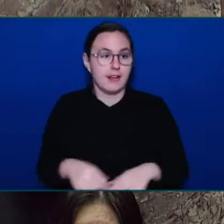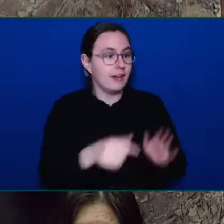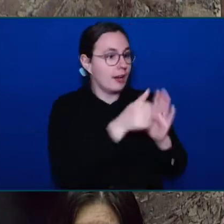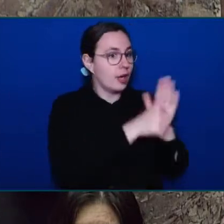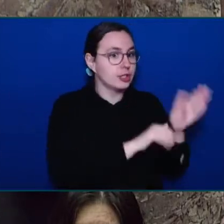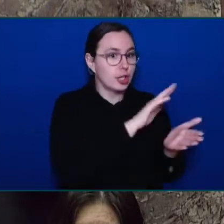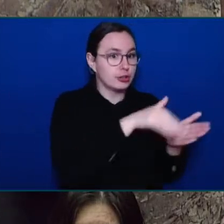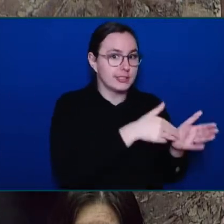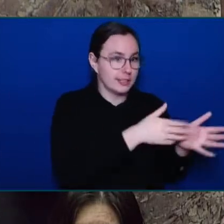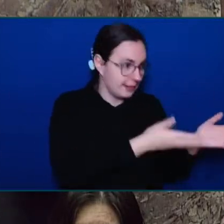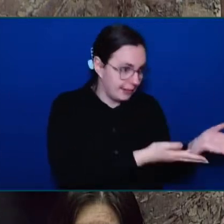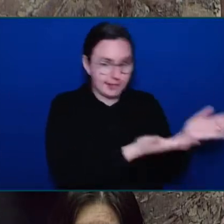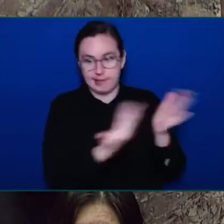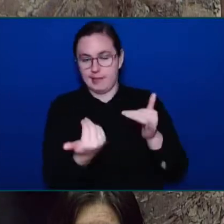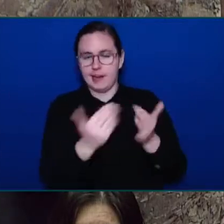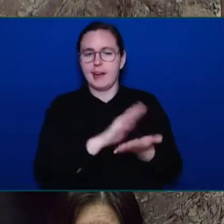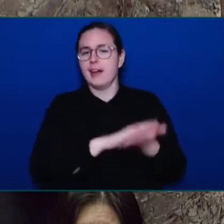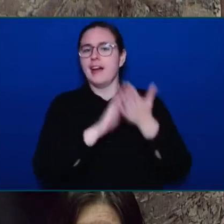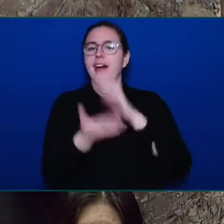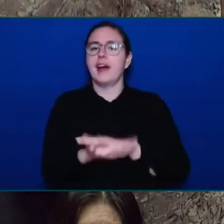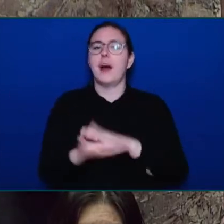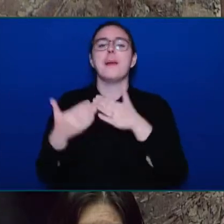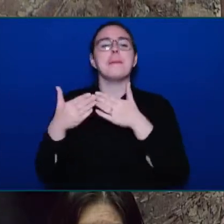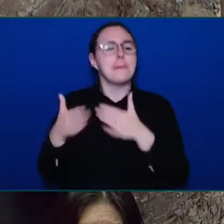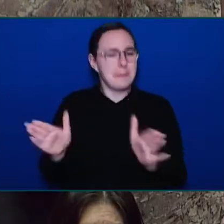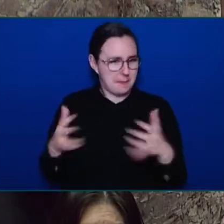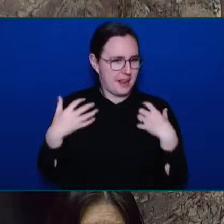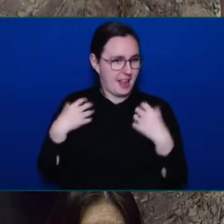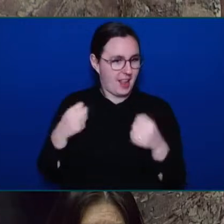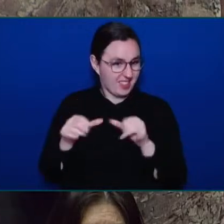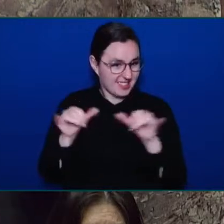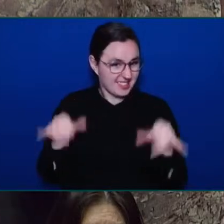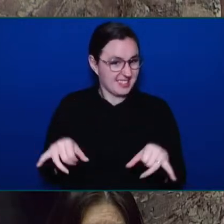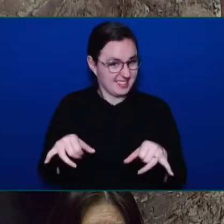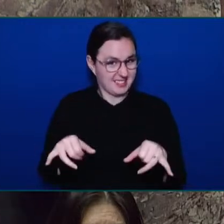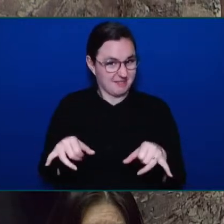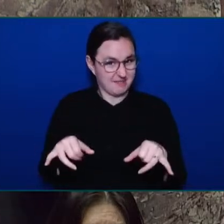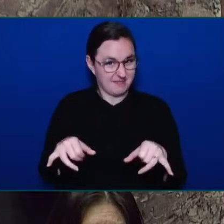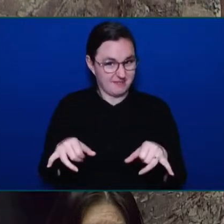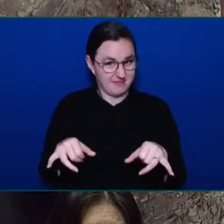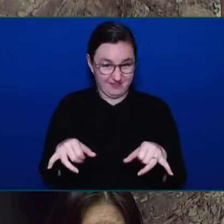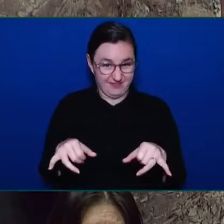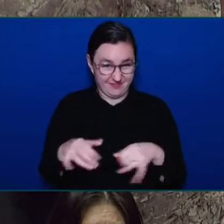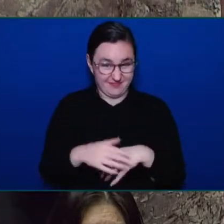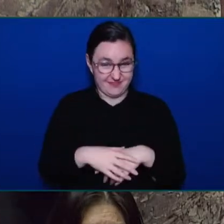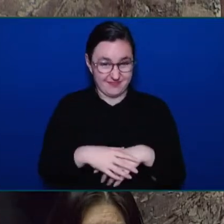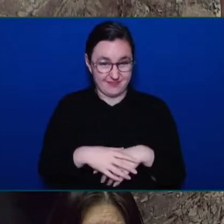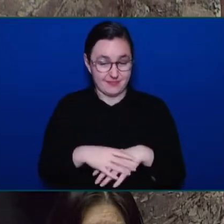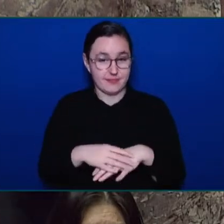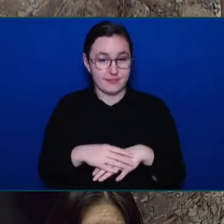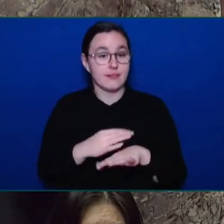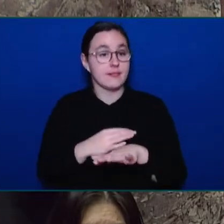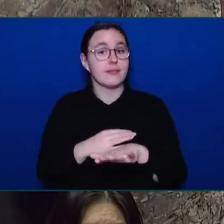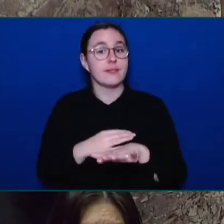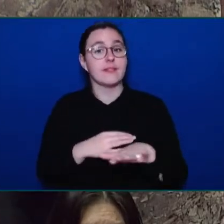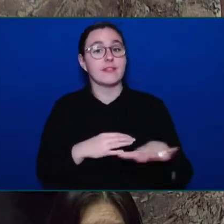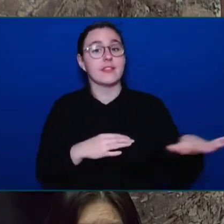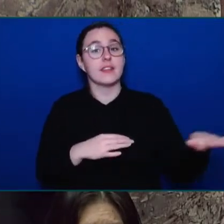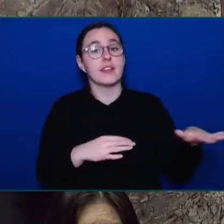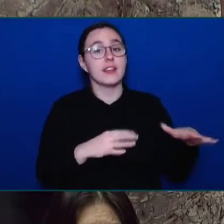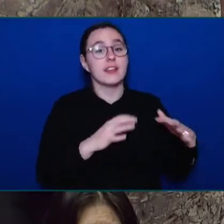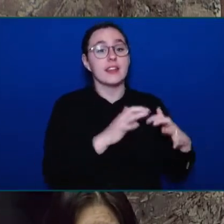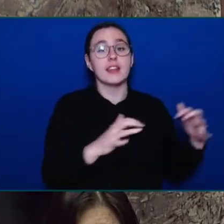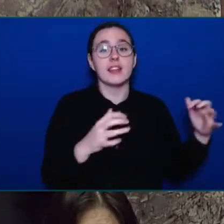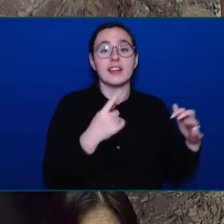Speaker, no staff. Honourable Speaker, they're yelling no staff. We did more surgeries in the last 2 weeks than we've ever done before, Honourable Speaker, in the